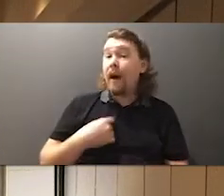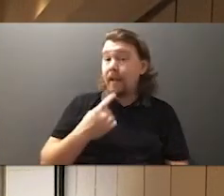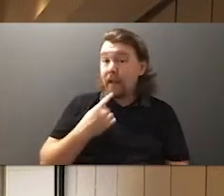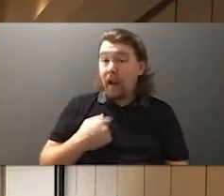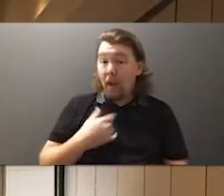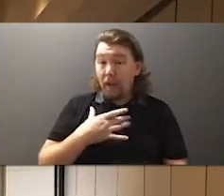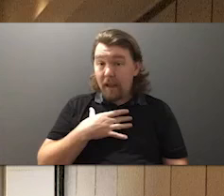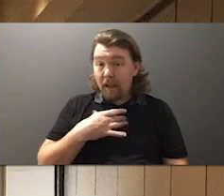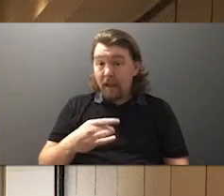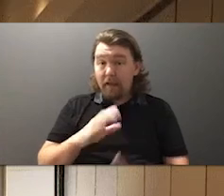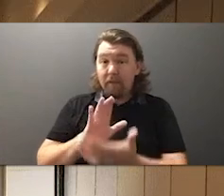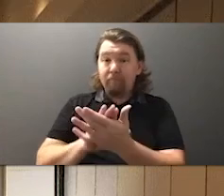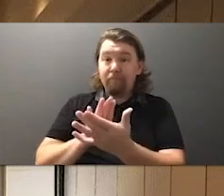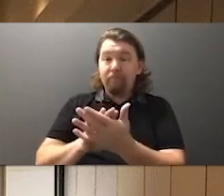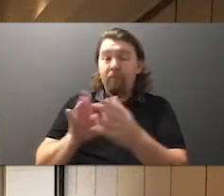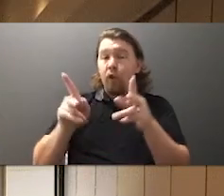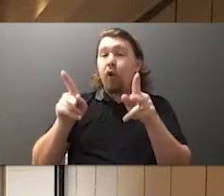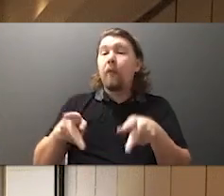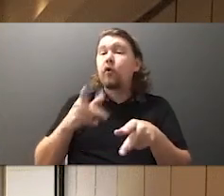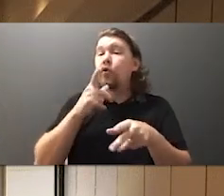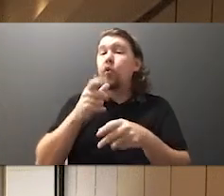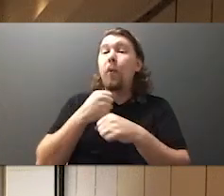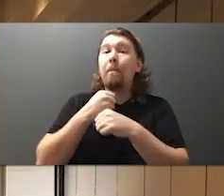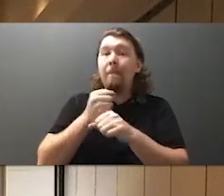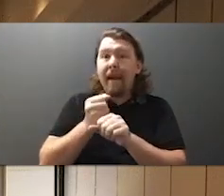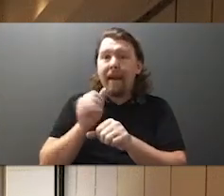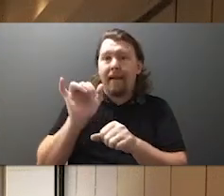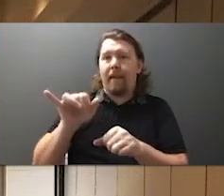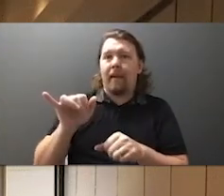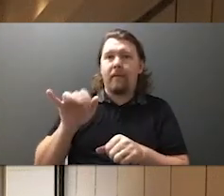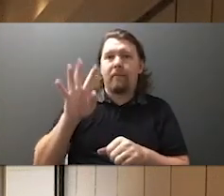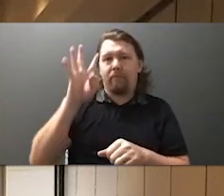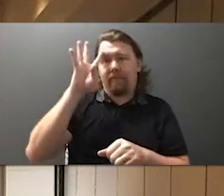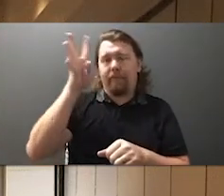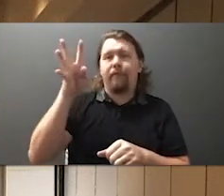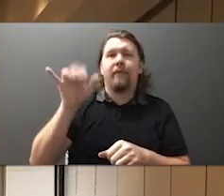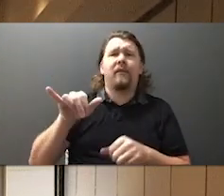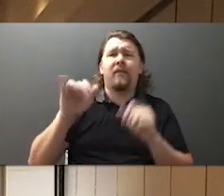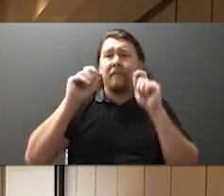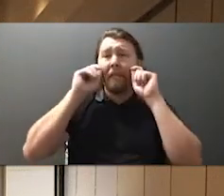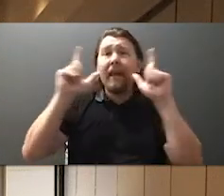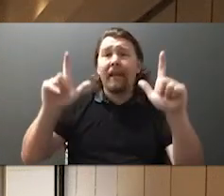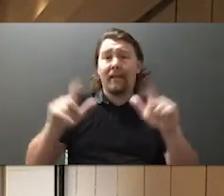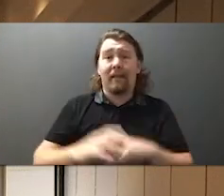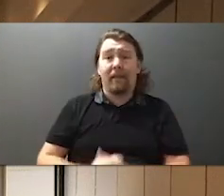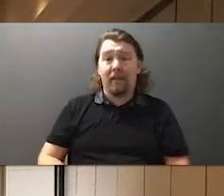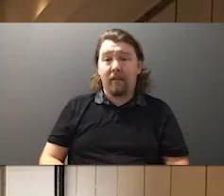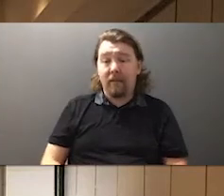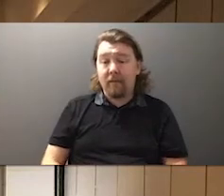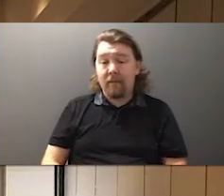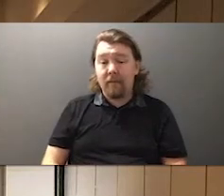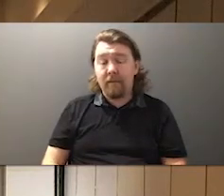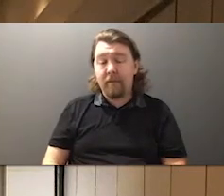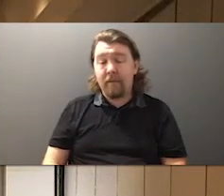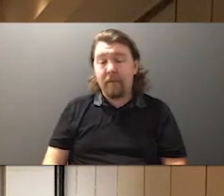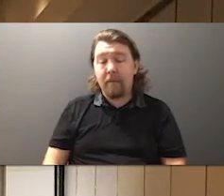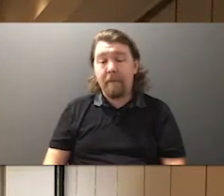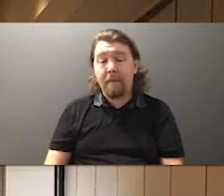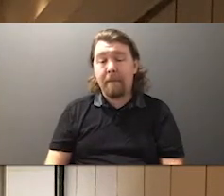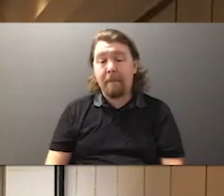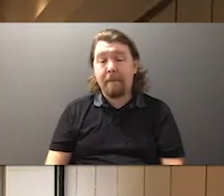I said I would like to give a hand to the person that created this. This is amazing. Thank